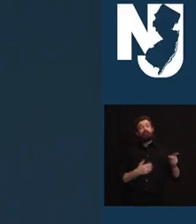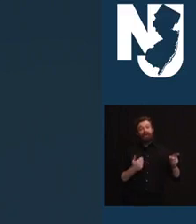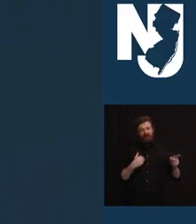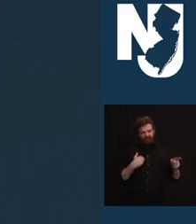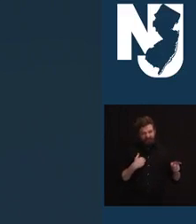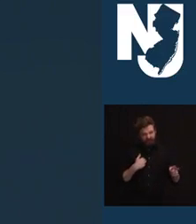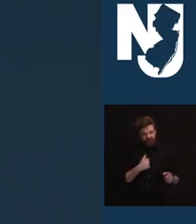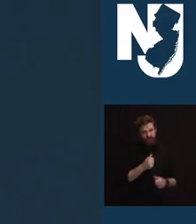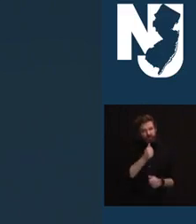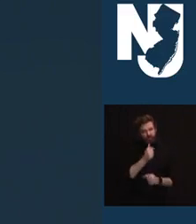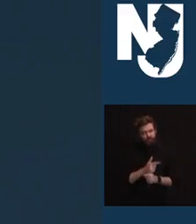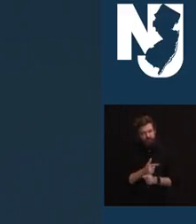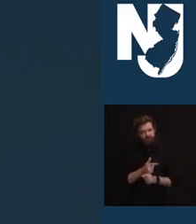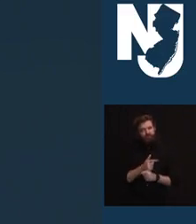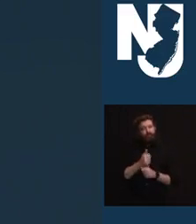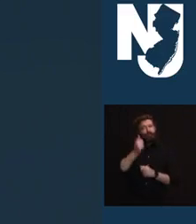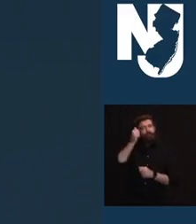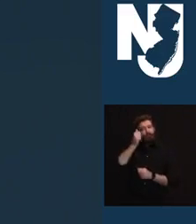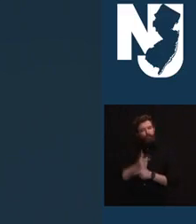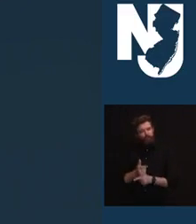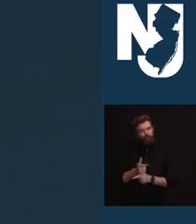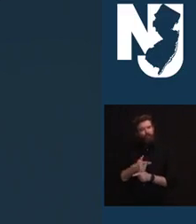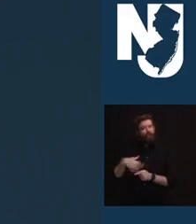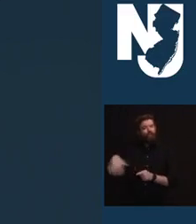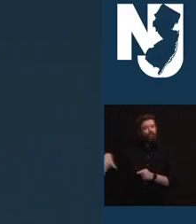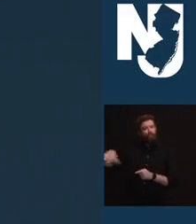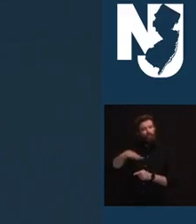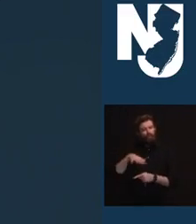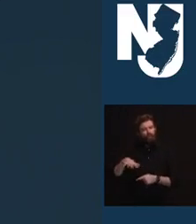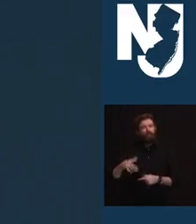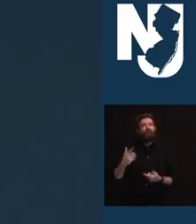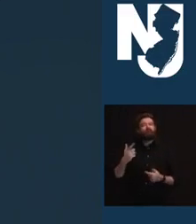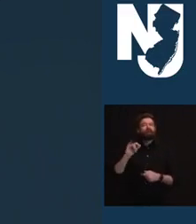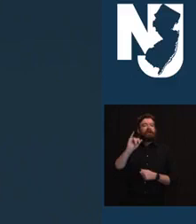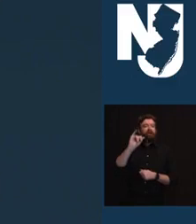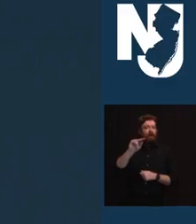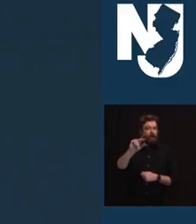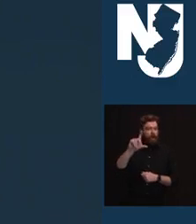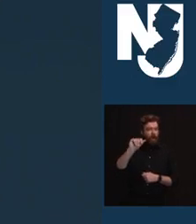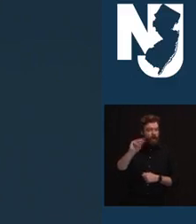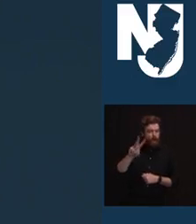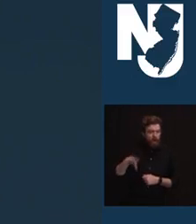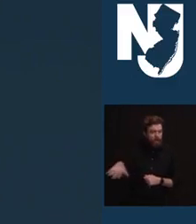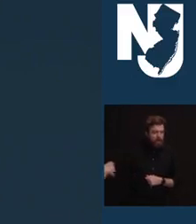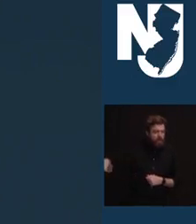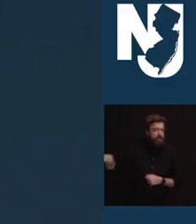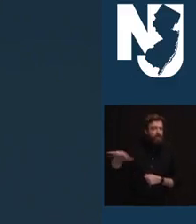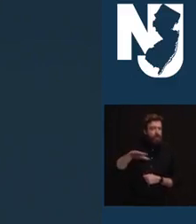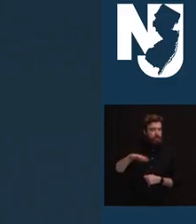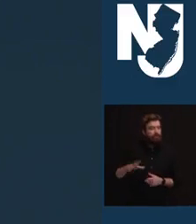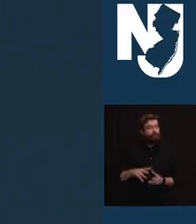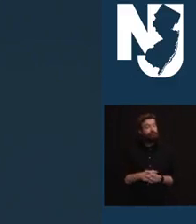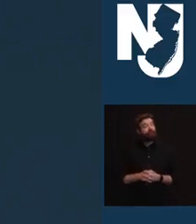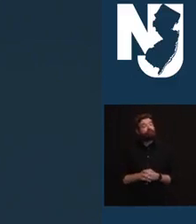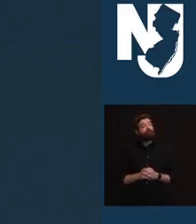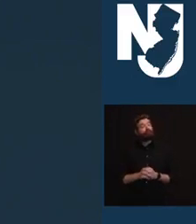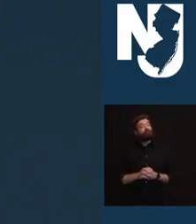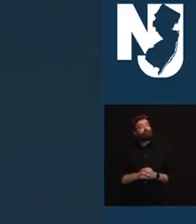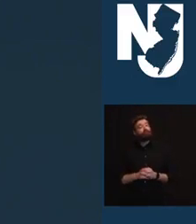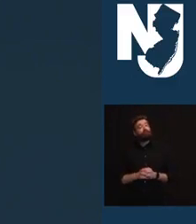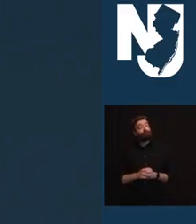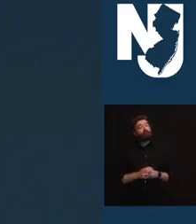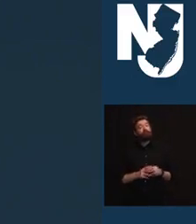friends. Deke's cousin is Father Carl Lindblad in the New York City Archdiocese. He is the one who gave us a heads